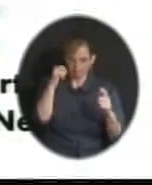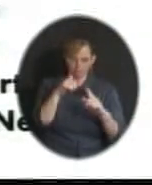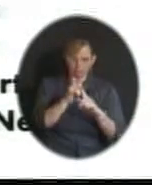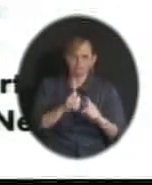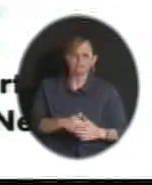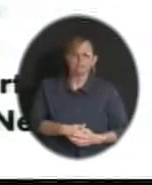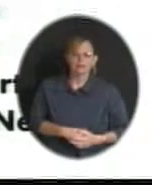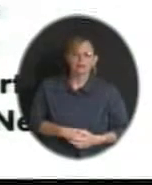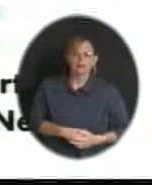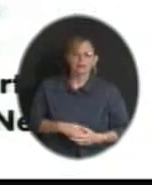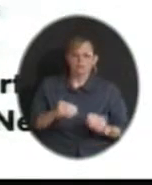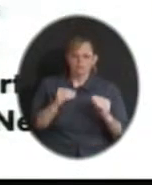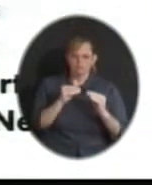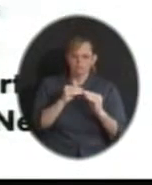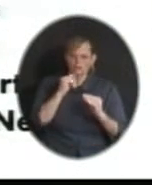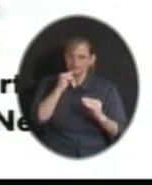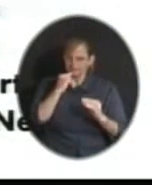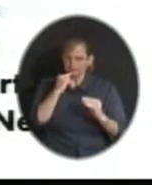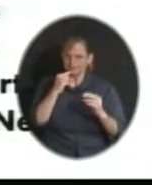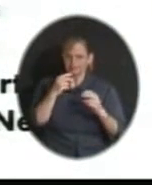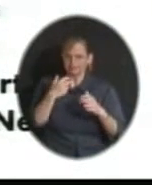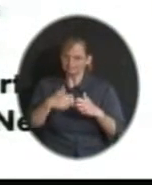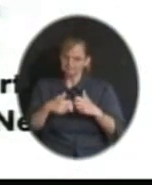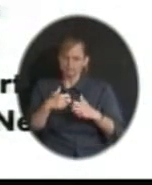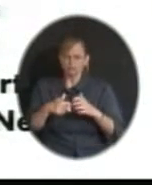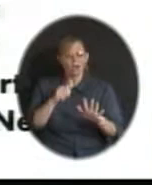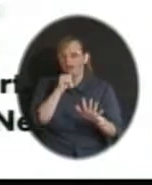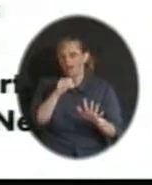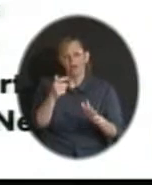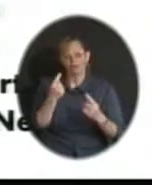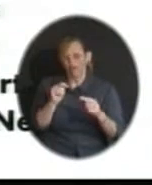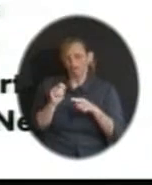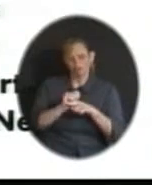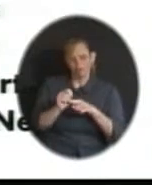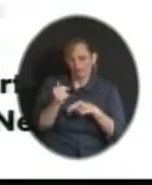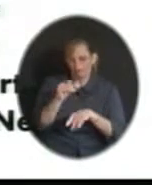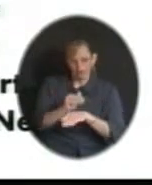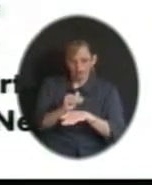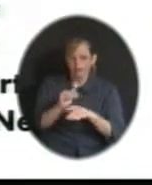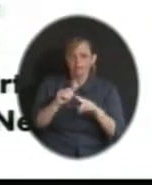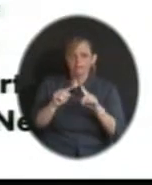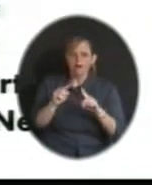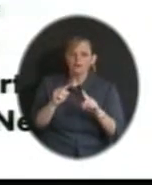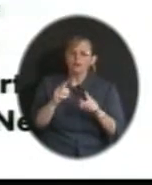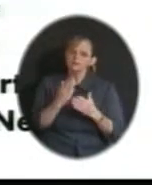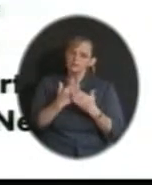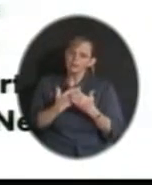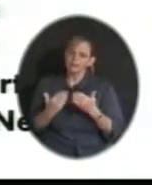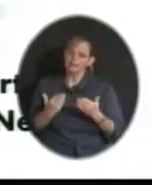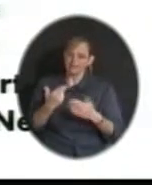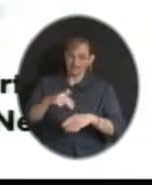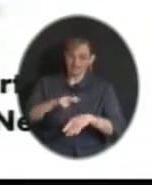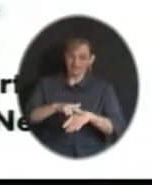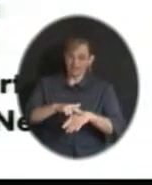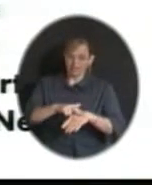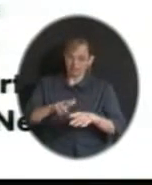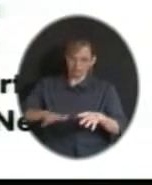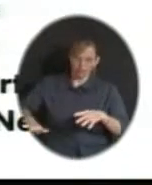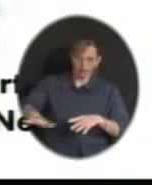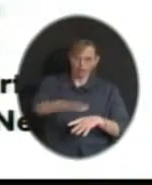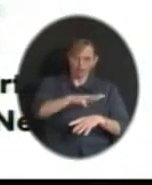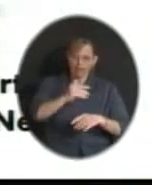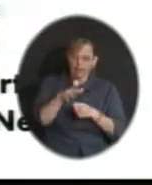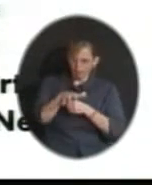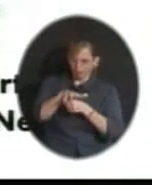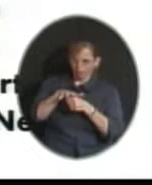Larger issues, and I'm not going to provide a training session tonight, and we've got lots of this ongoing, but some of the things kind of the nation and locally we're grappling with in this